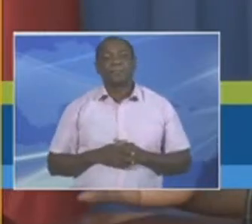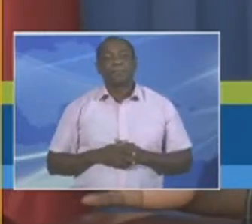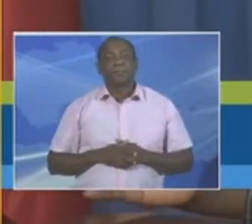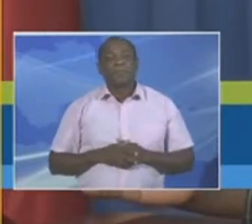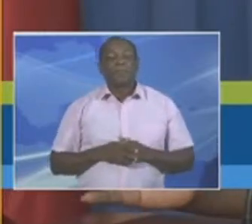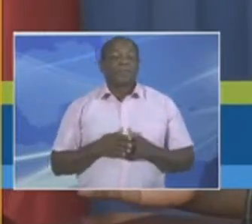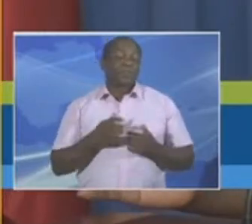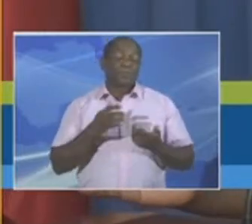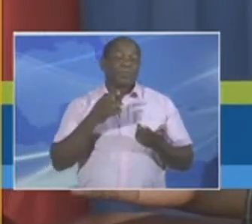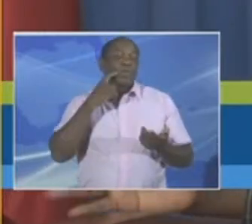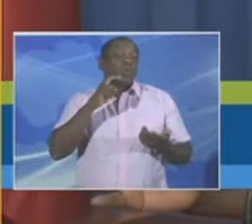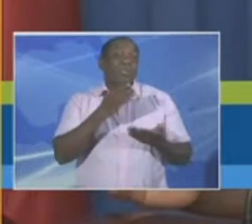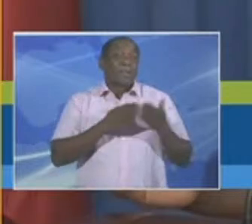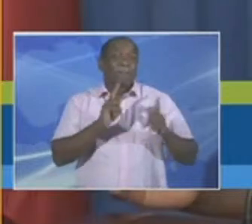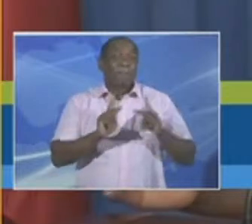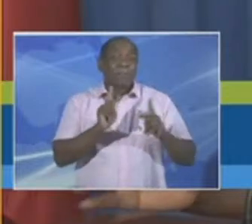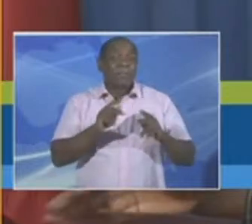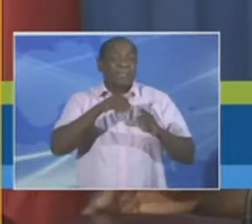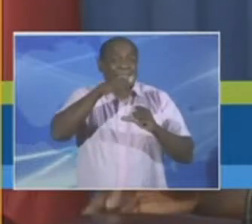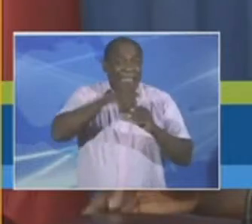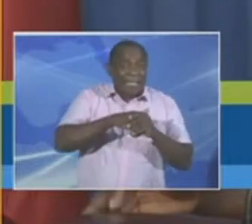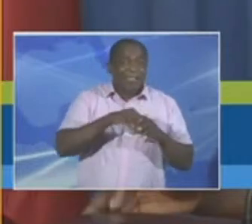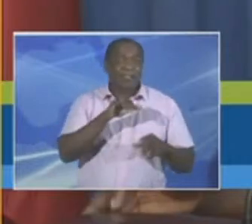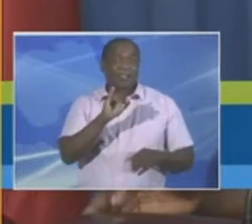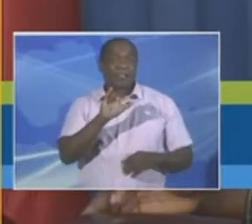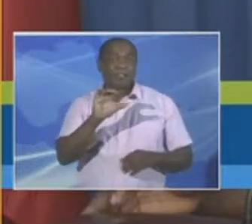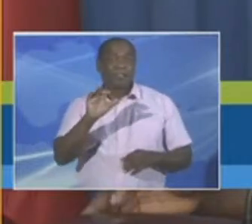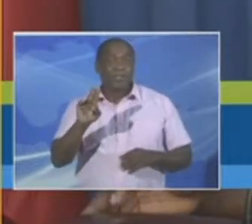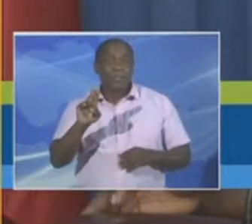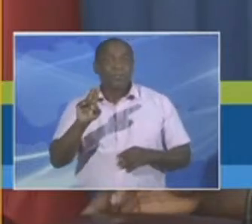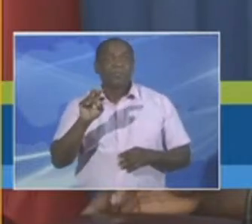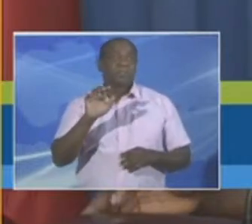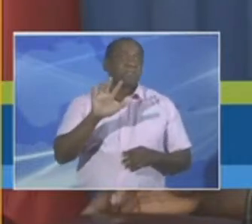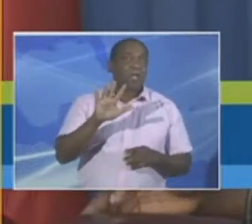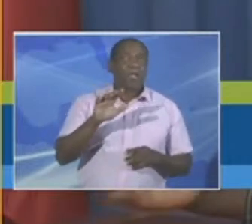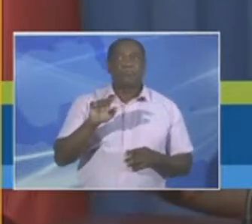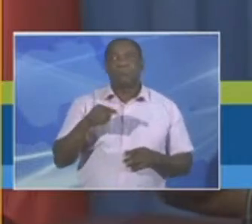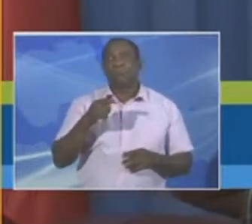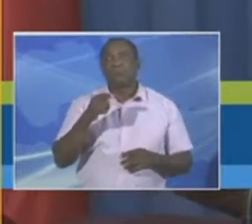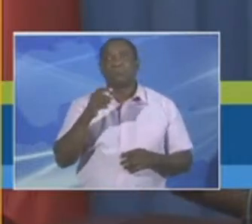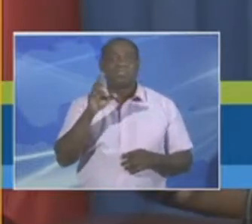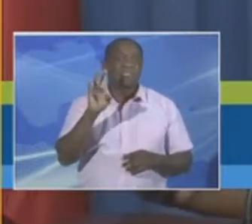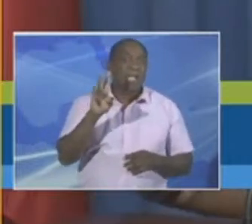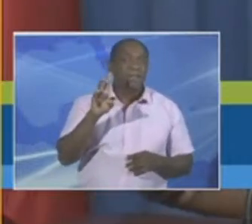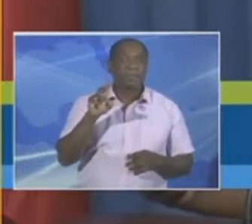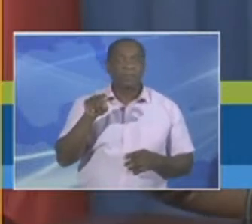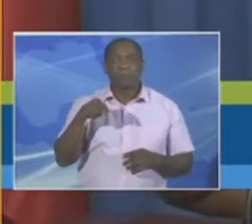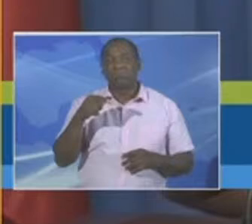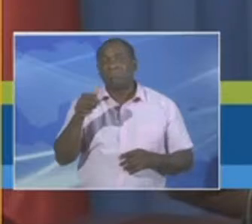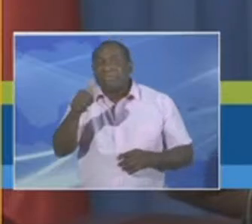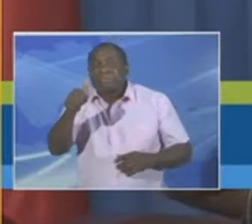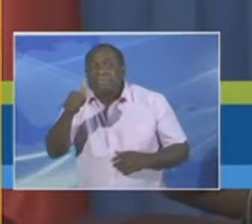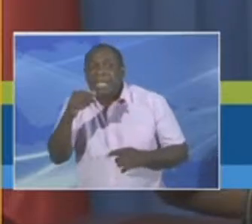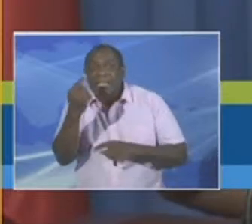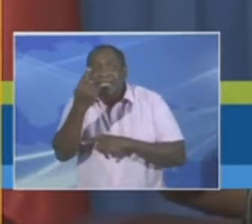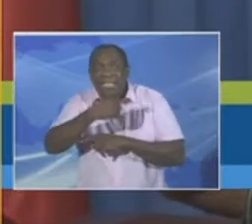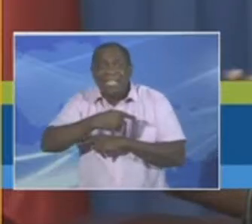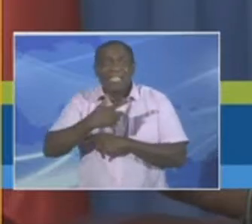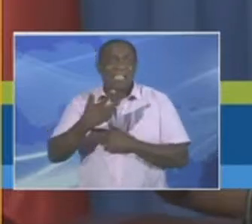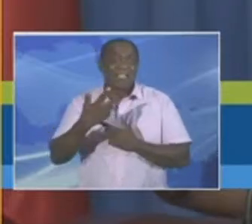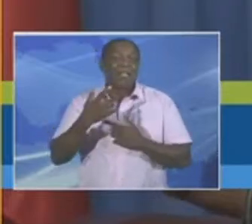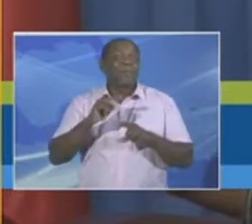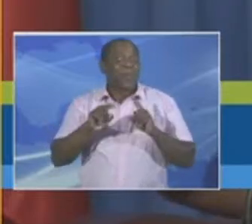5, 7, sometimes 10 days and longer. But we are seeing patients, less patients,